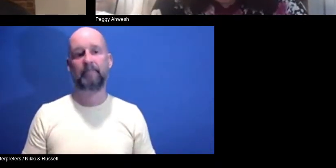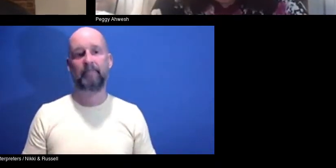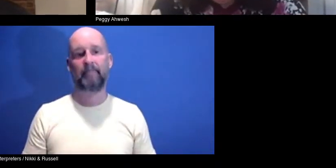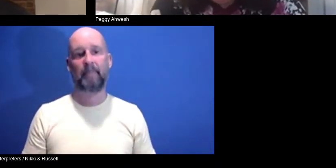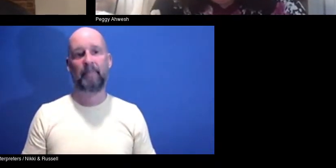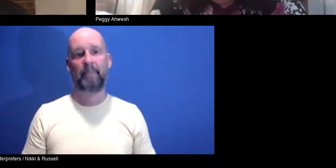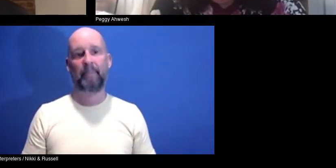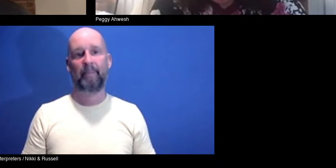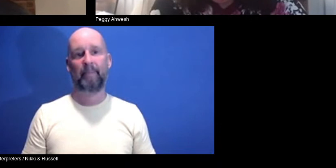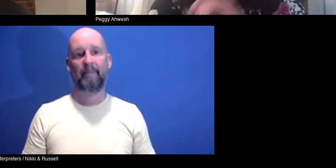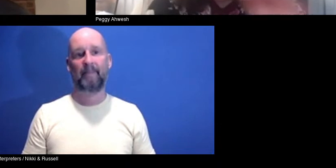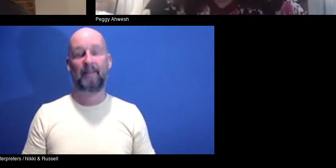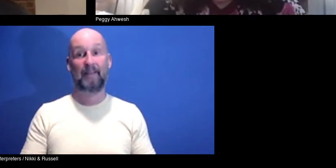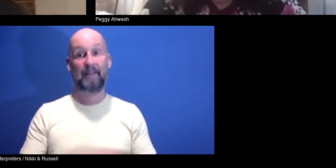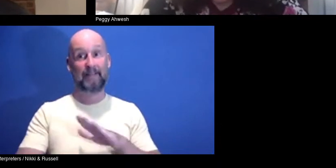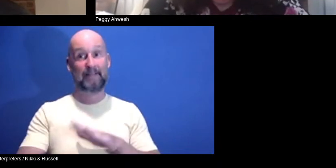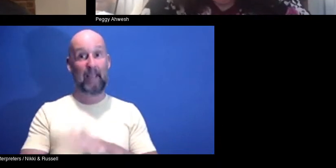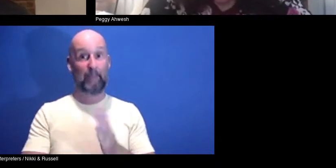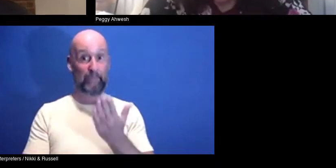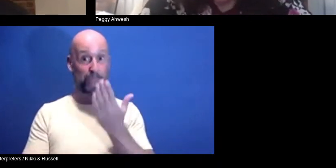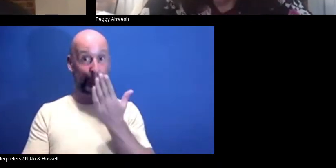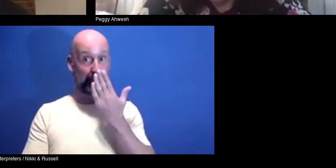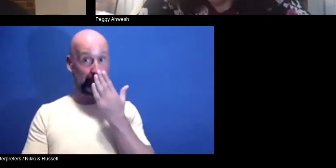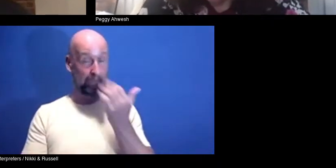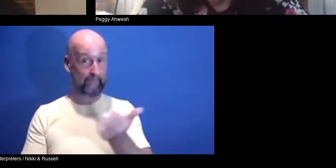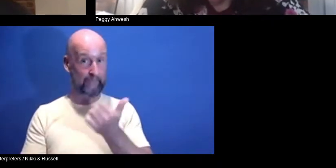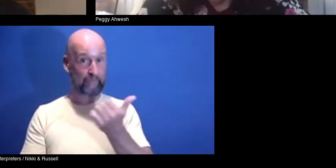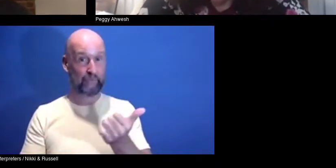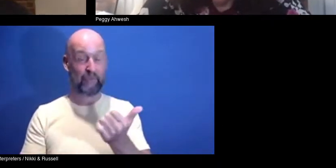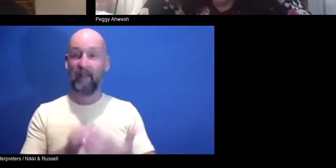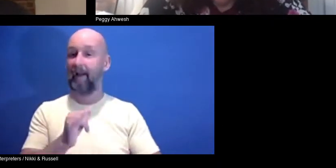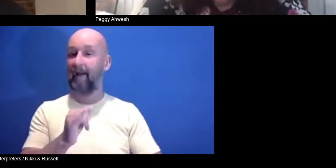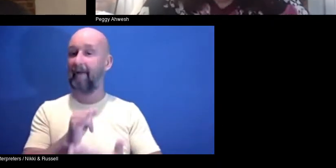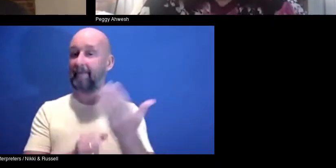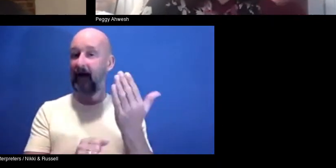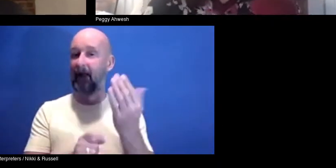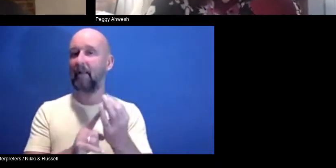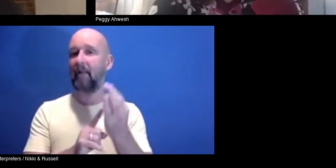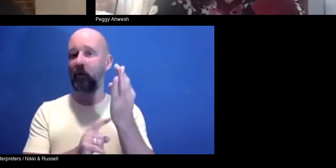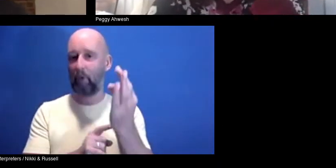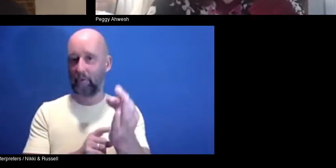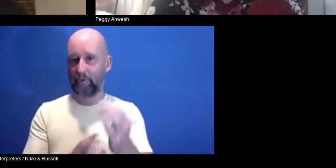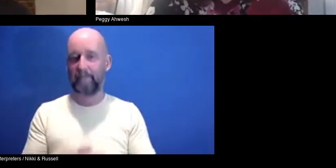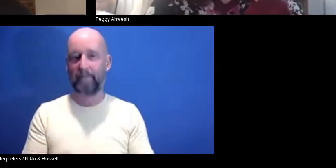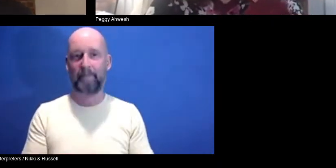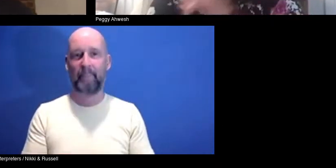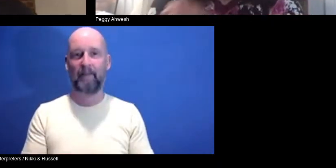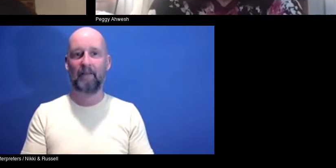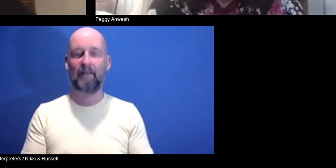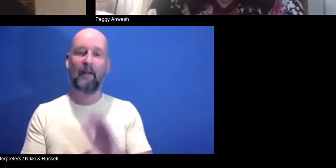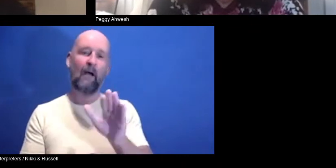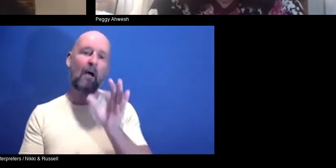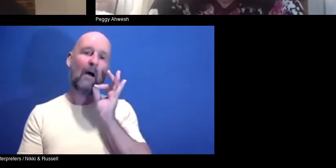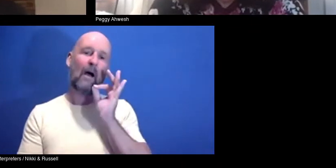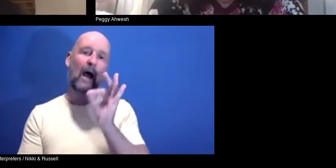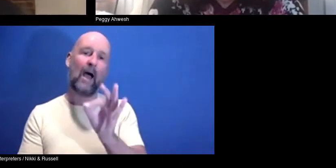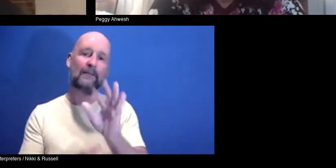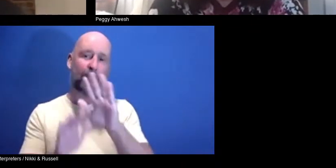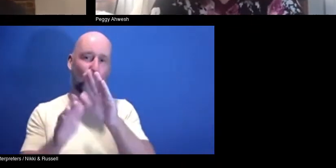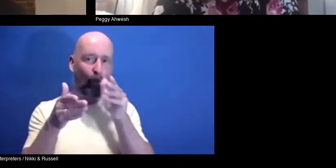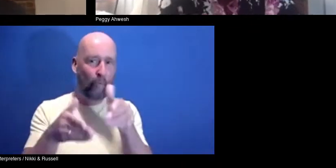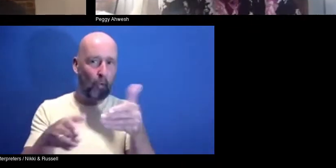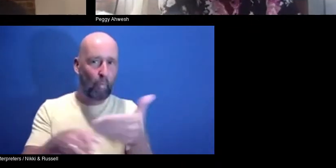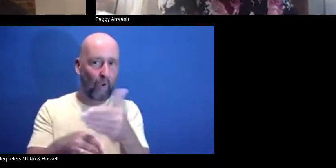We are running out of time, but maybe as a final question, can I ask you what you're working on now?